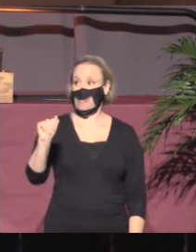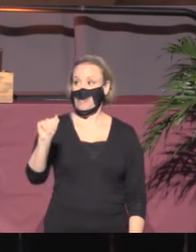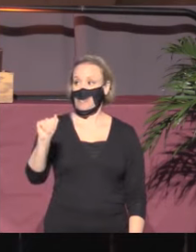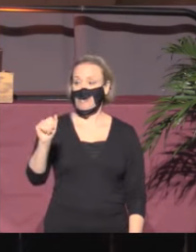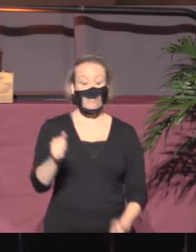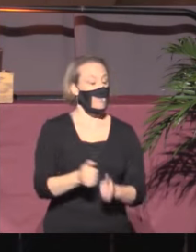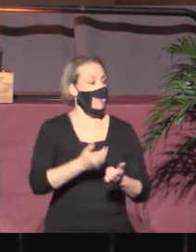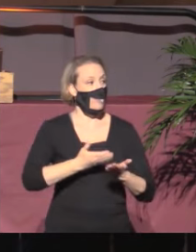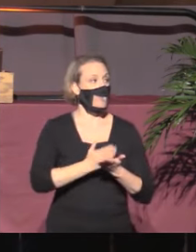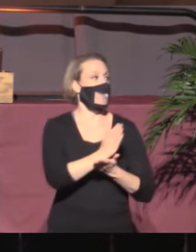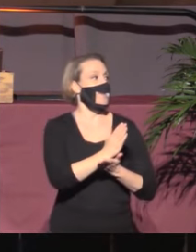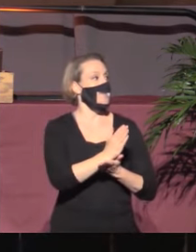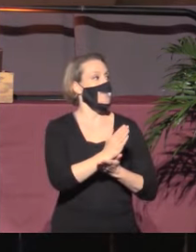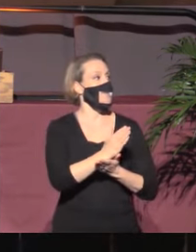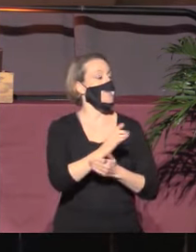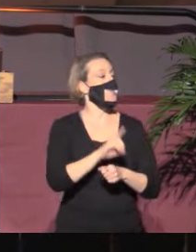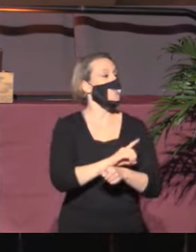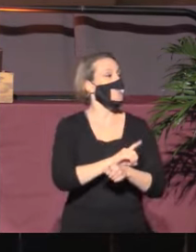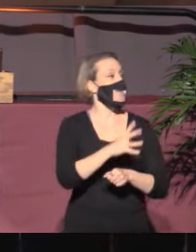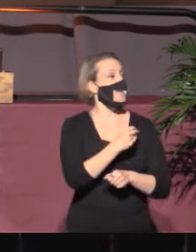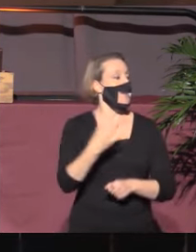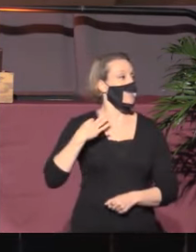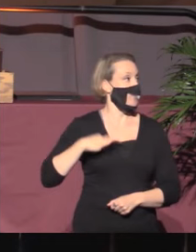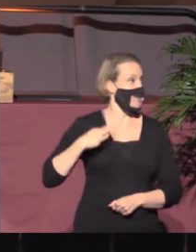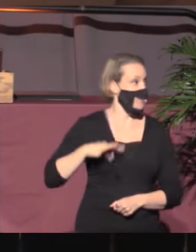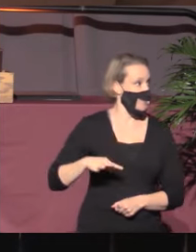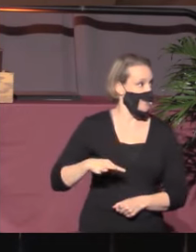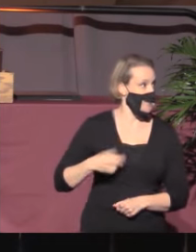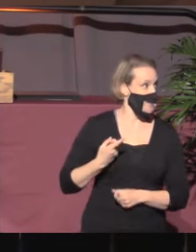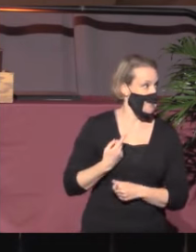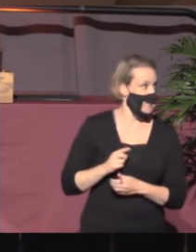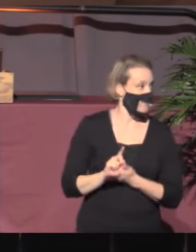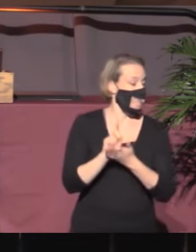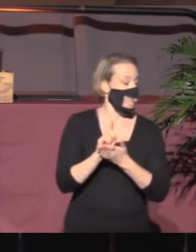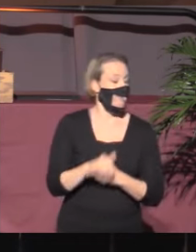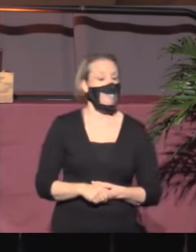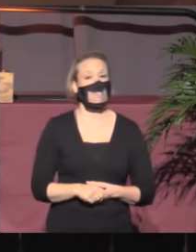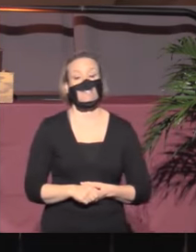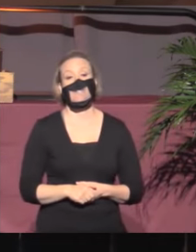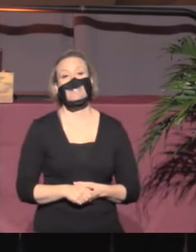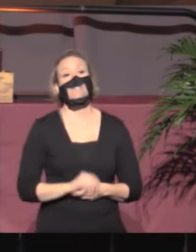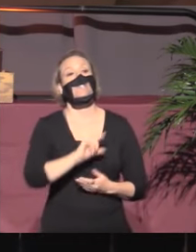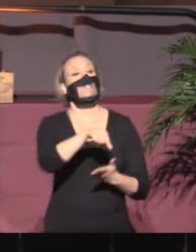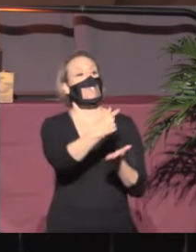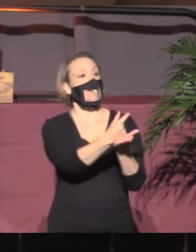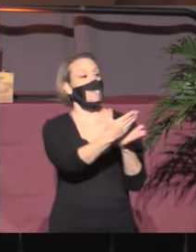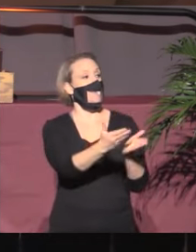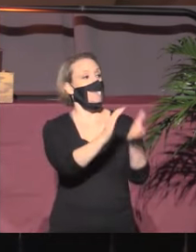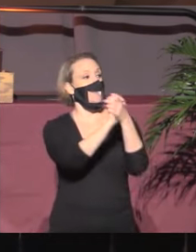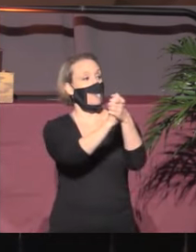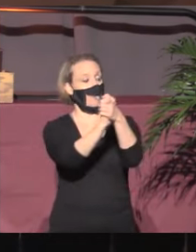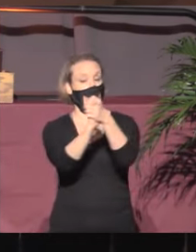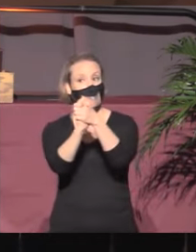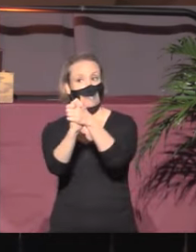the rights, duties, and privileges thereunto appertaining. Graduates,